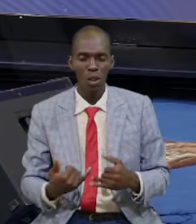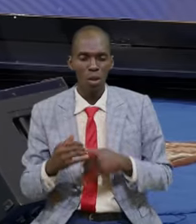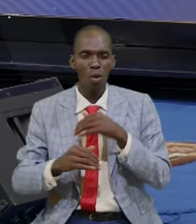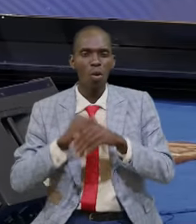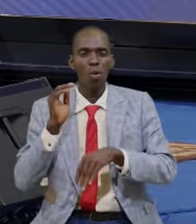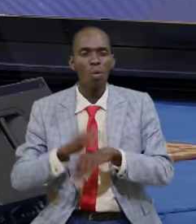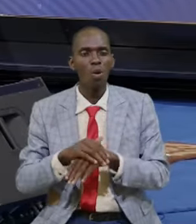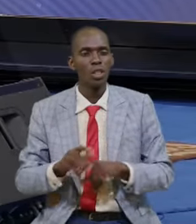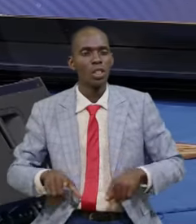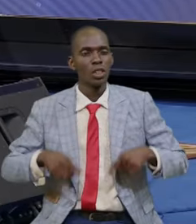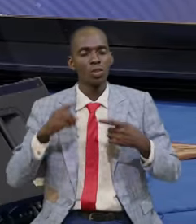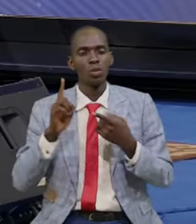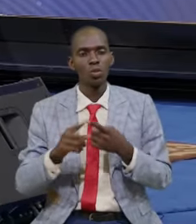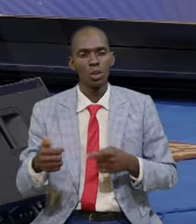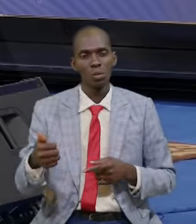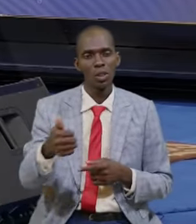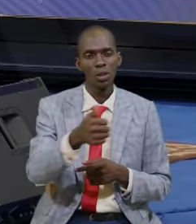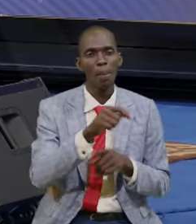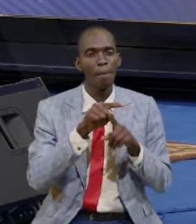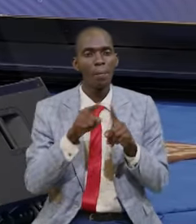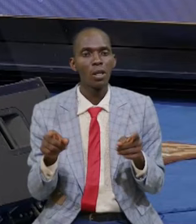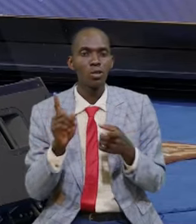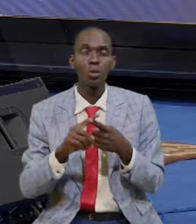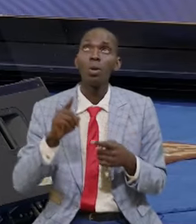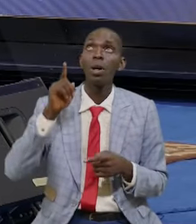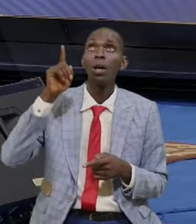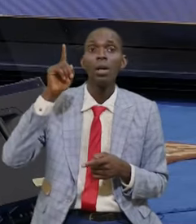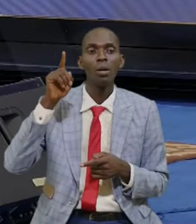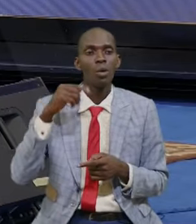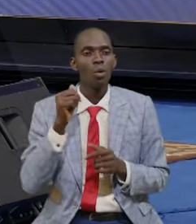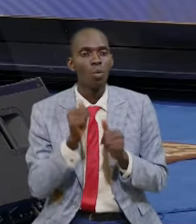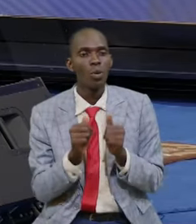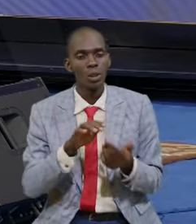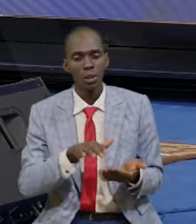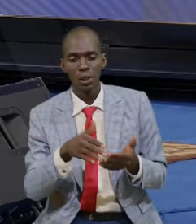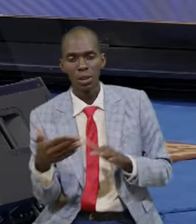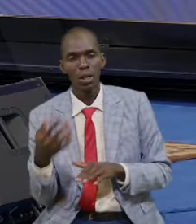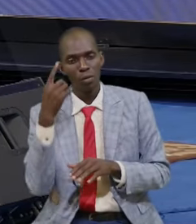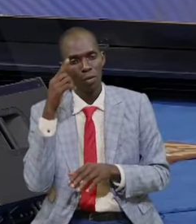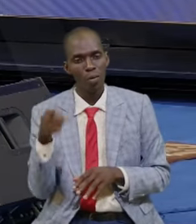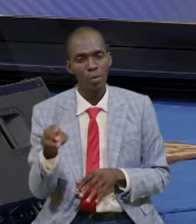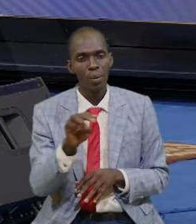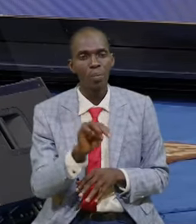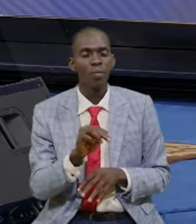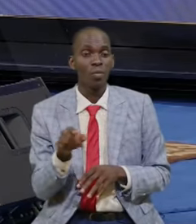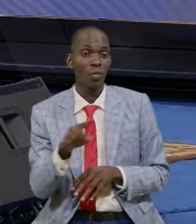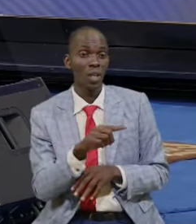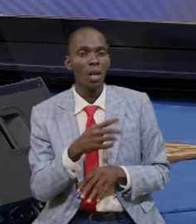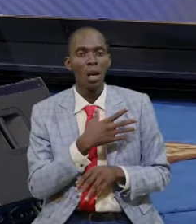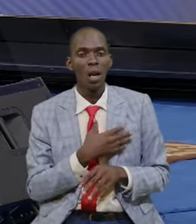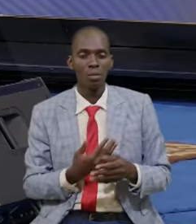unto themselves, but unto him which died for them and